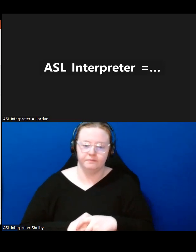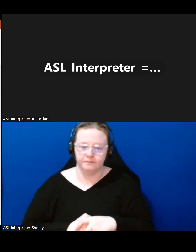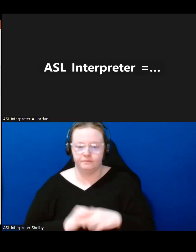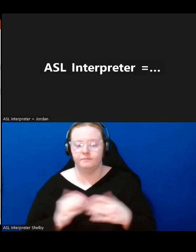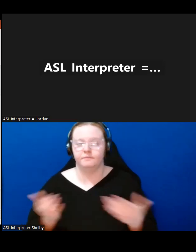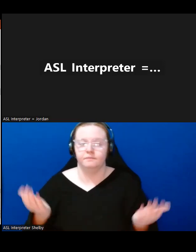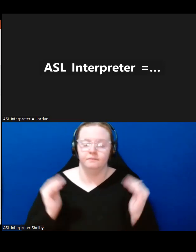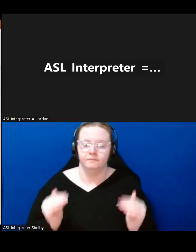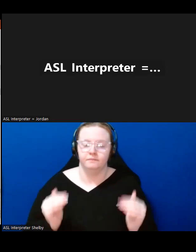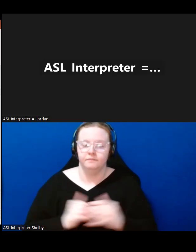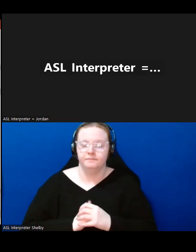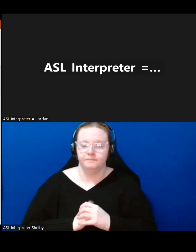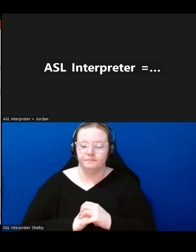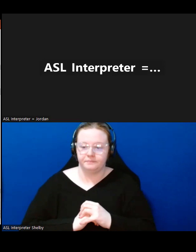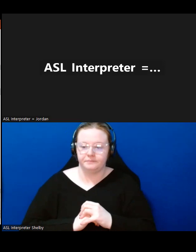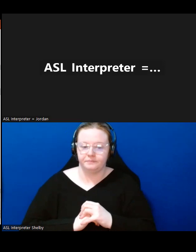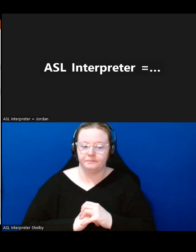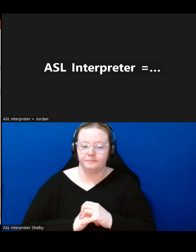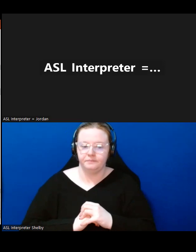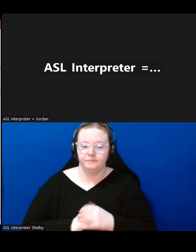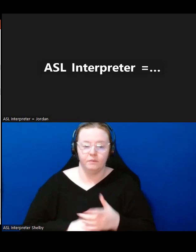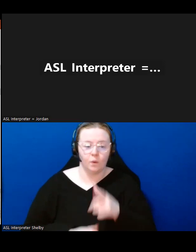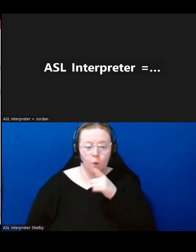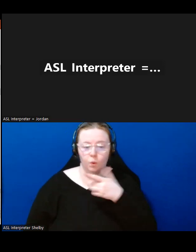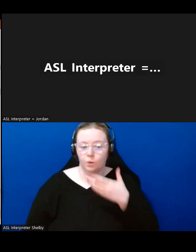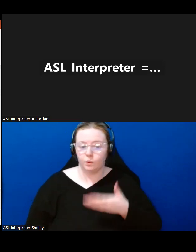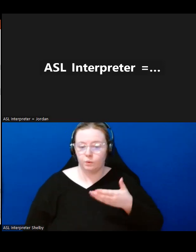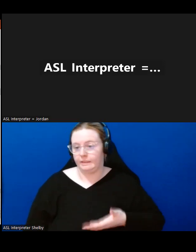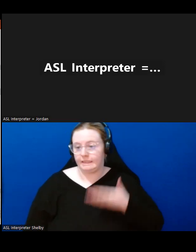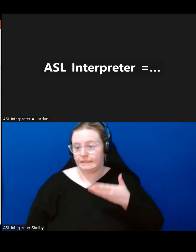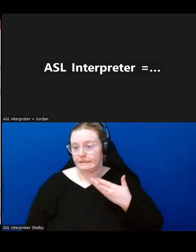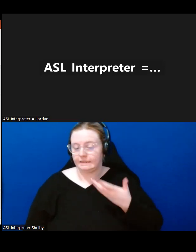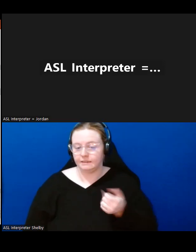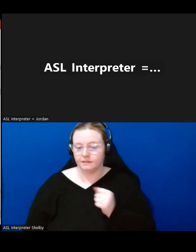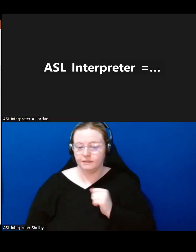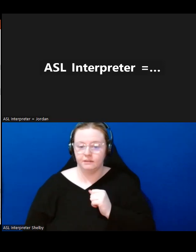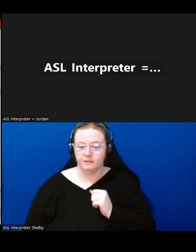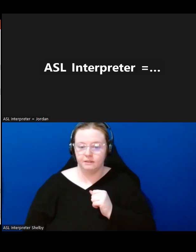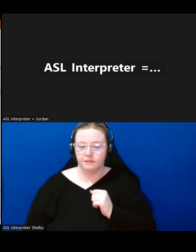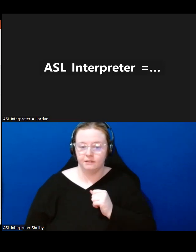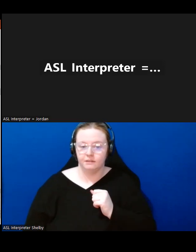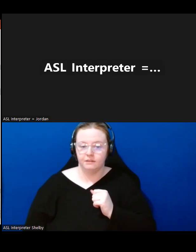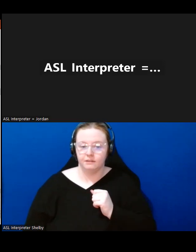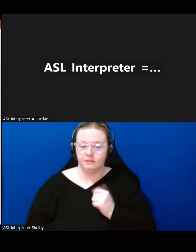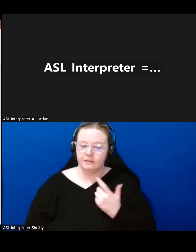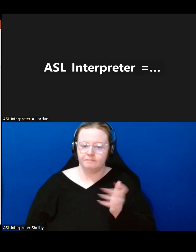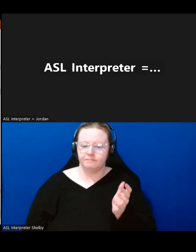Okay. So I guess exactly who we are. I did say we are more of a network